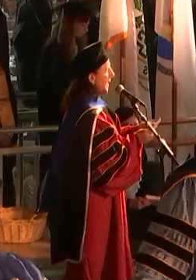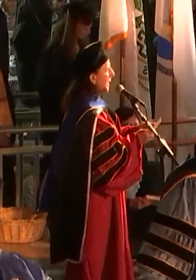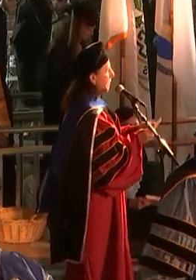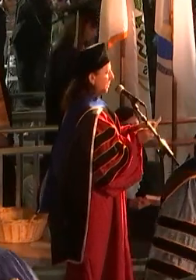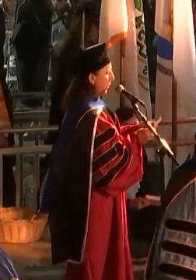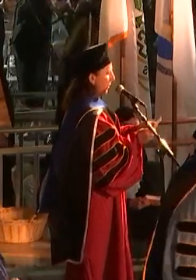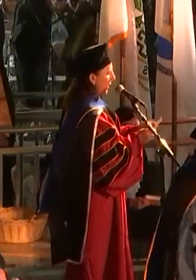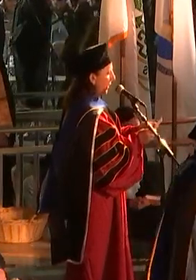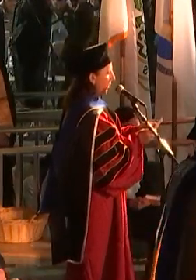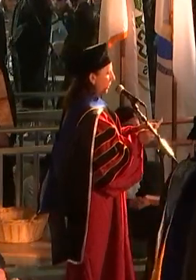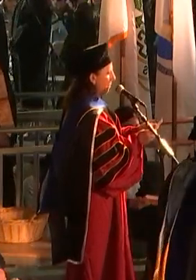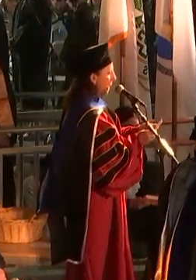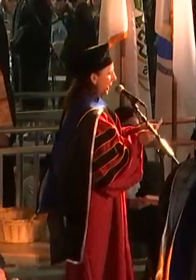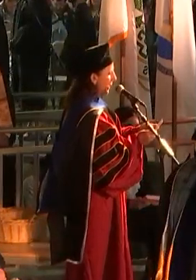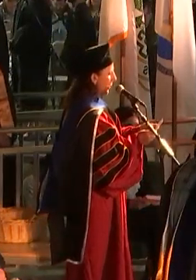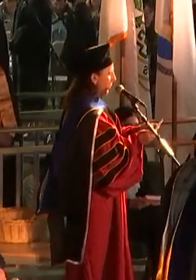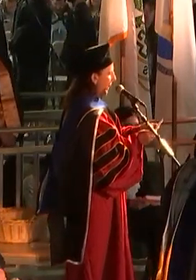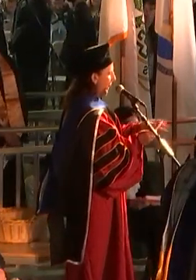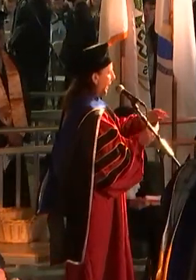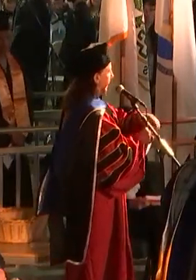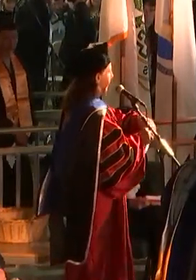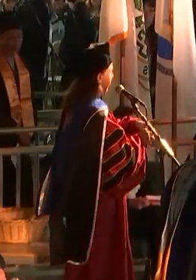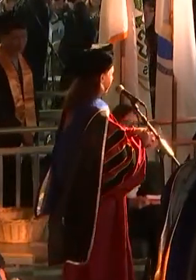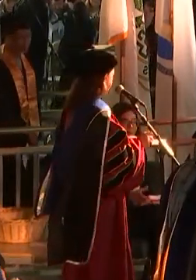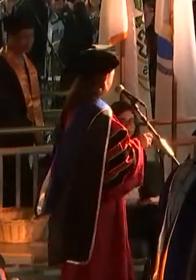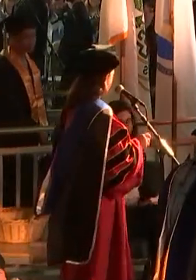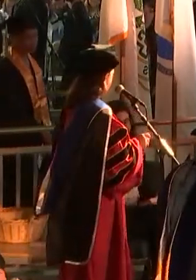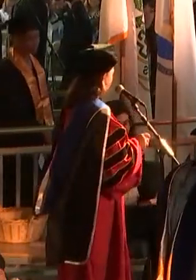Stacy M. Bothello, magna cum laude.